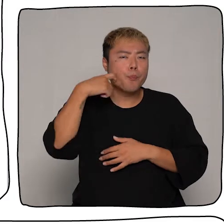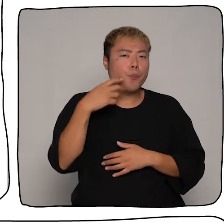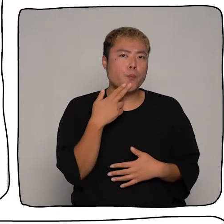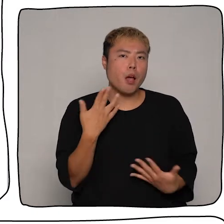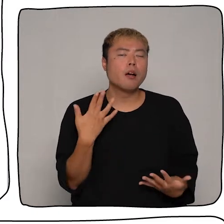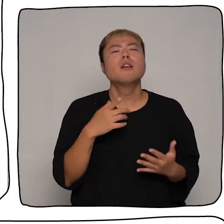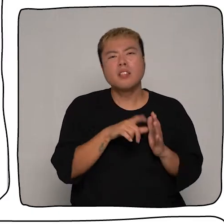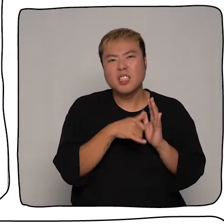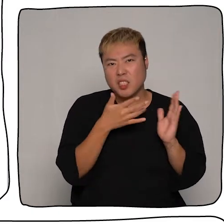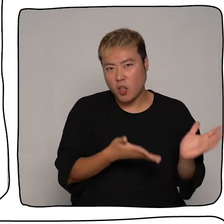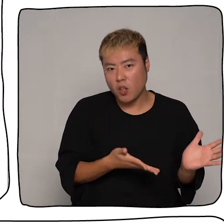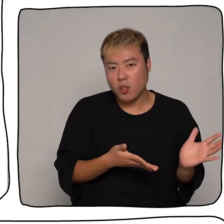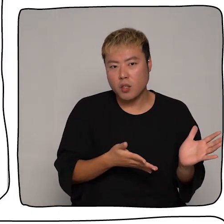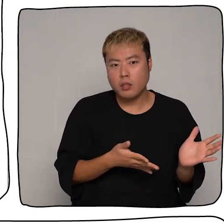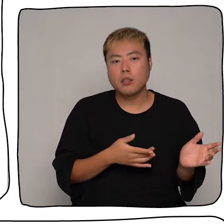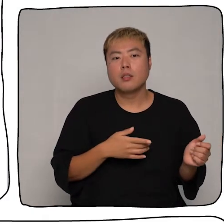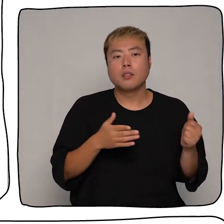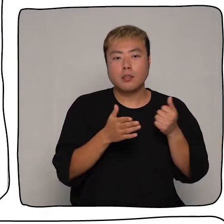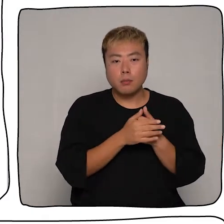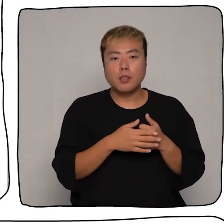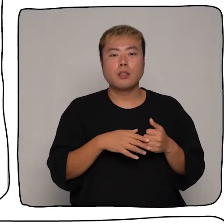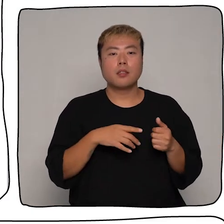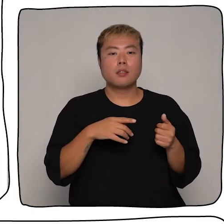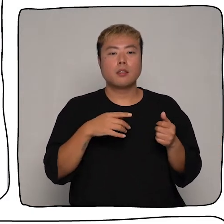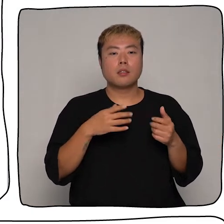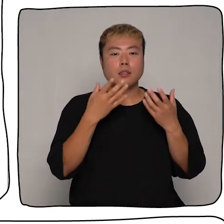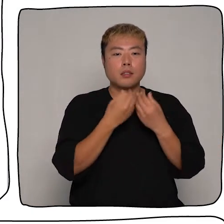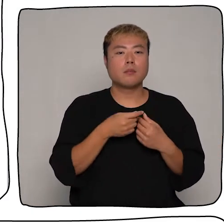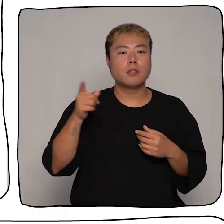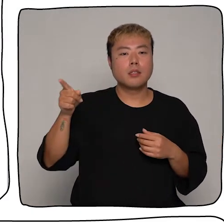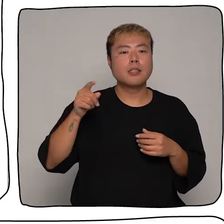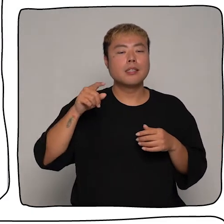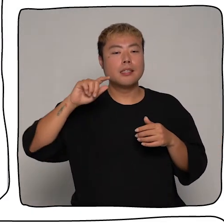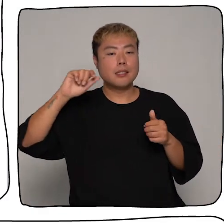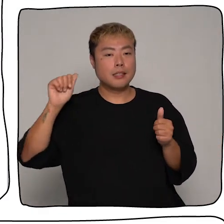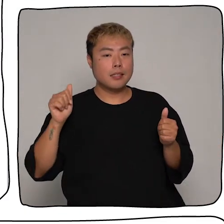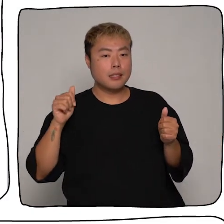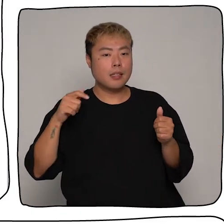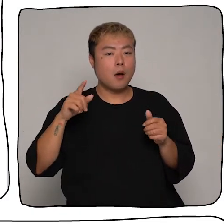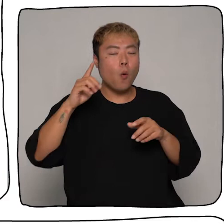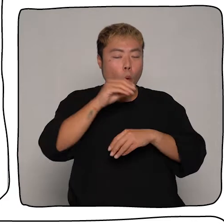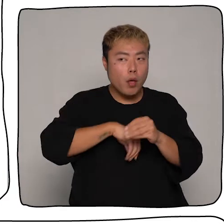myself sometimes think, what was the position of this caregiver's body?